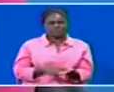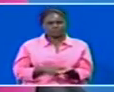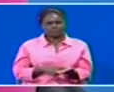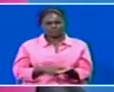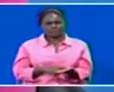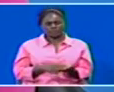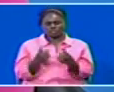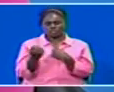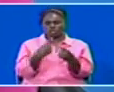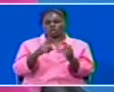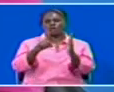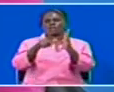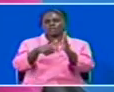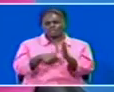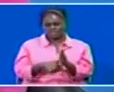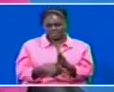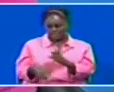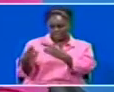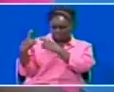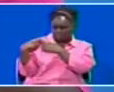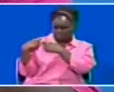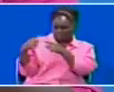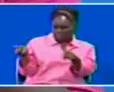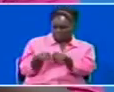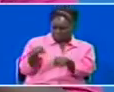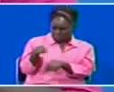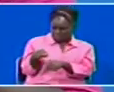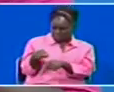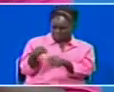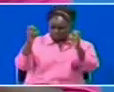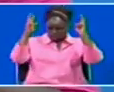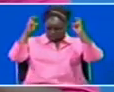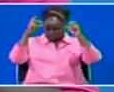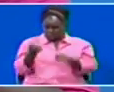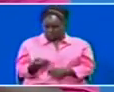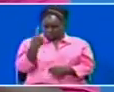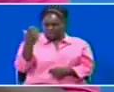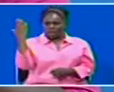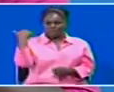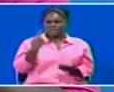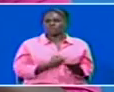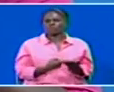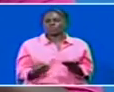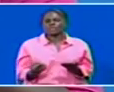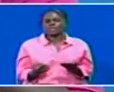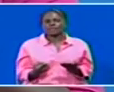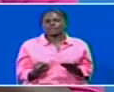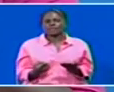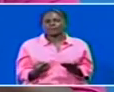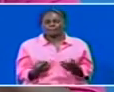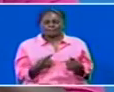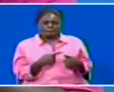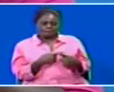and we'll talk about that obligation to vote, because that's also a debate that's come up in the last week or so.